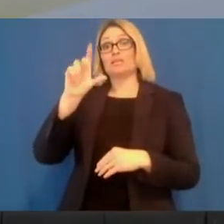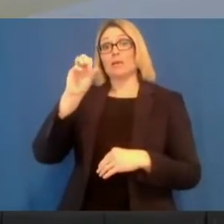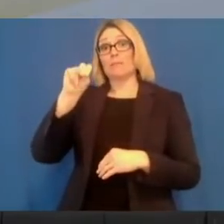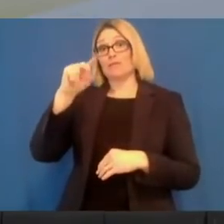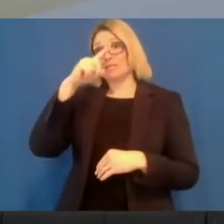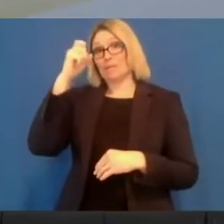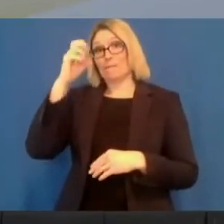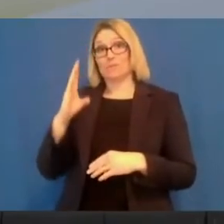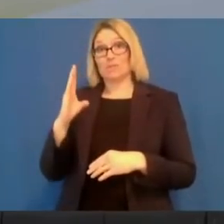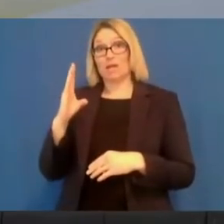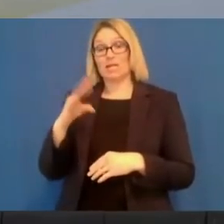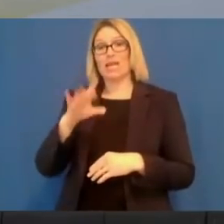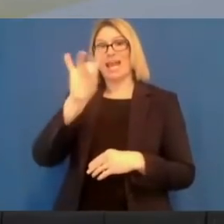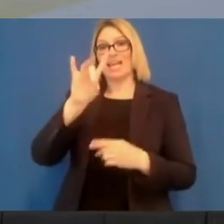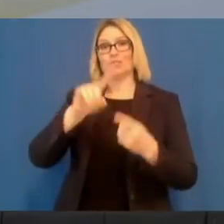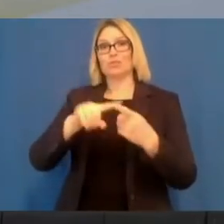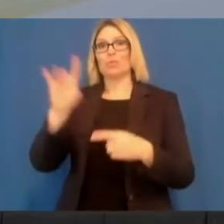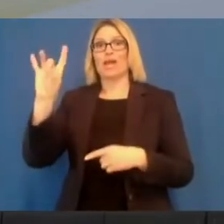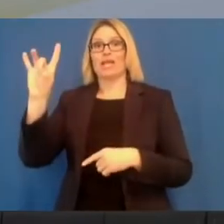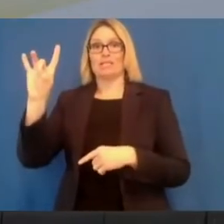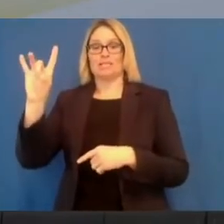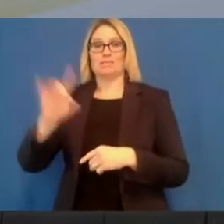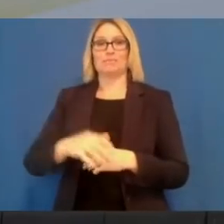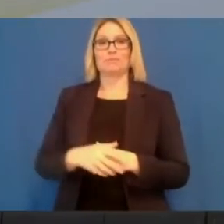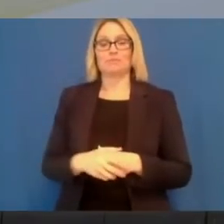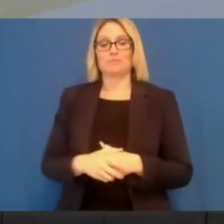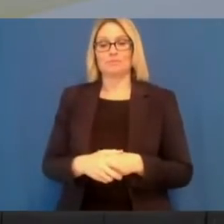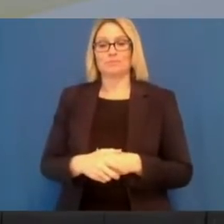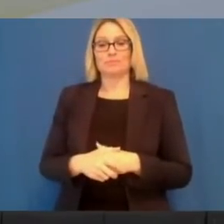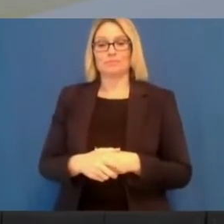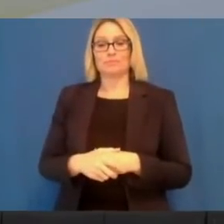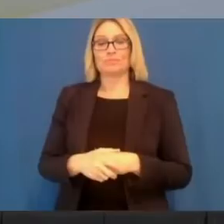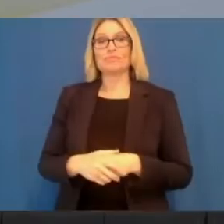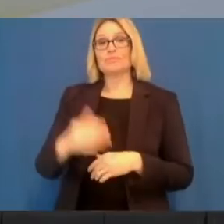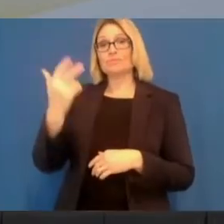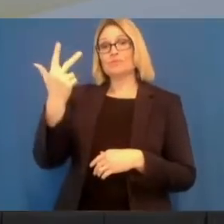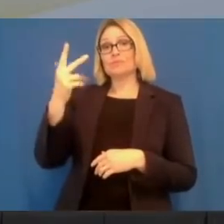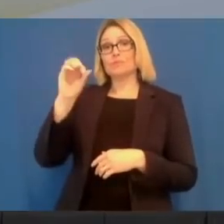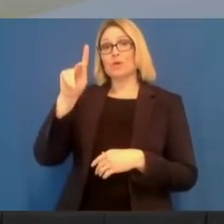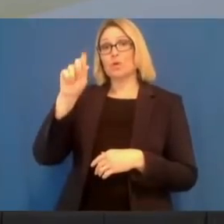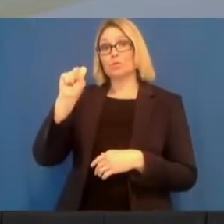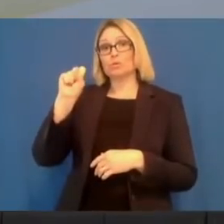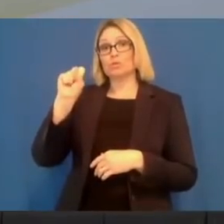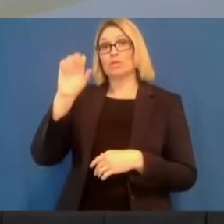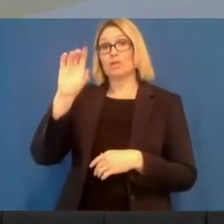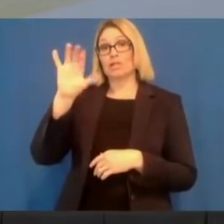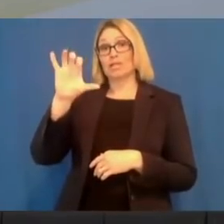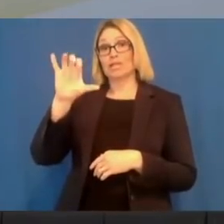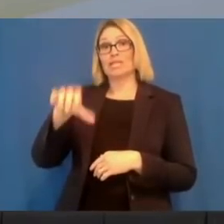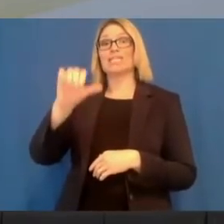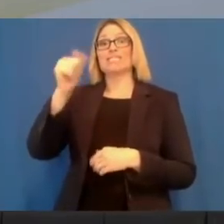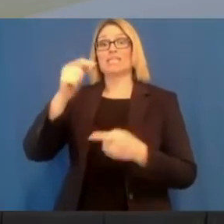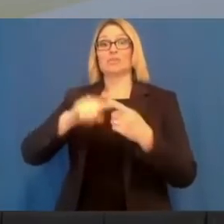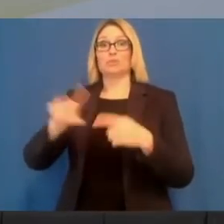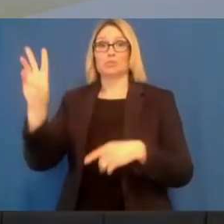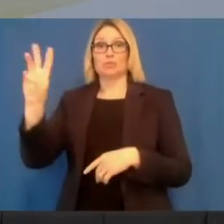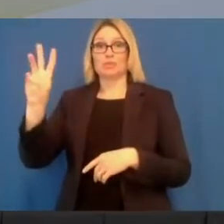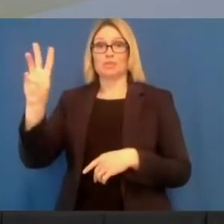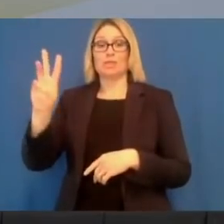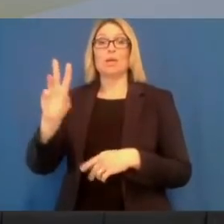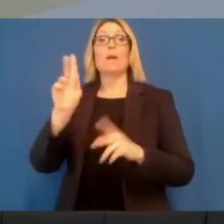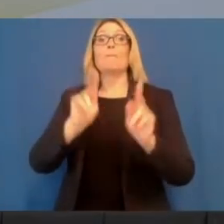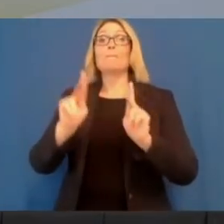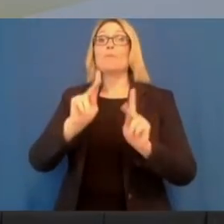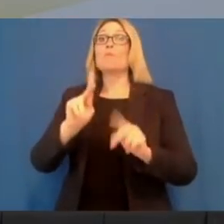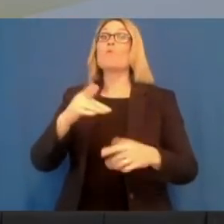Summerside is open from 8 a.m. to 8 p.m. The Three Oaks Clinic will be open from 10 a.m. to 6 p.m. for people who do not